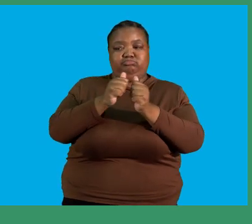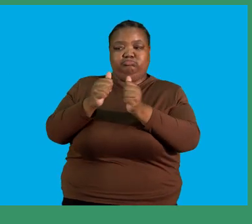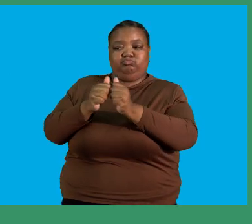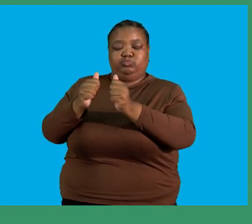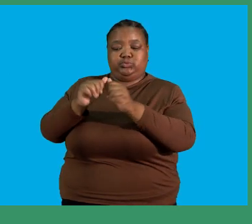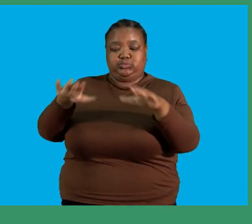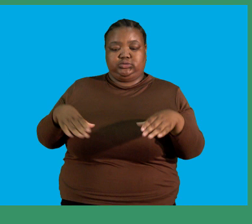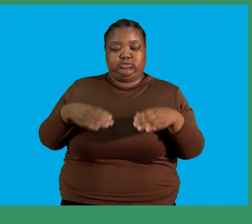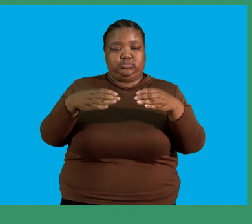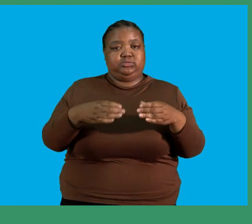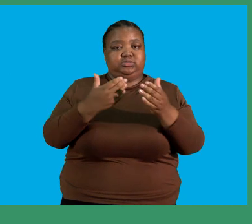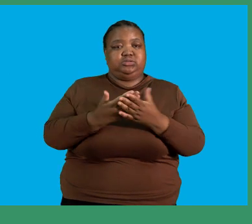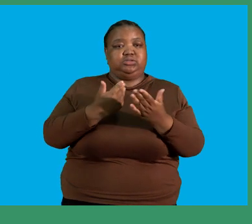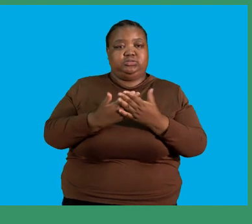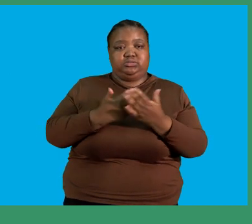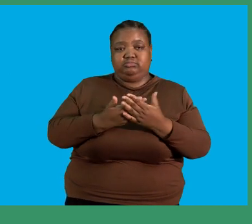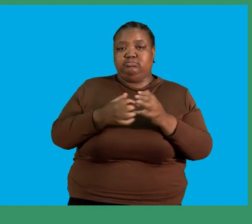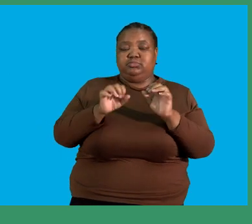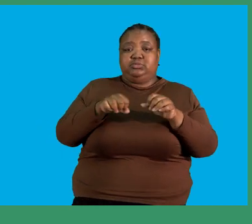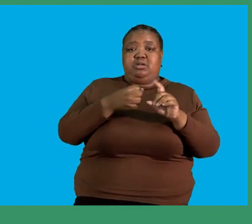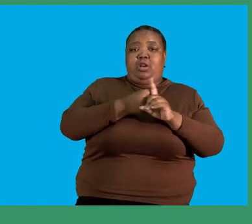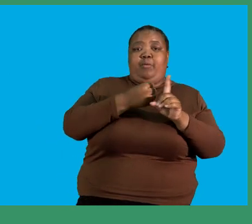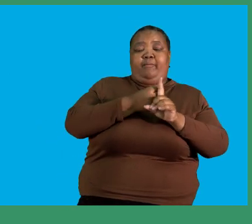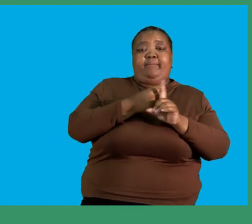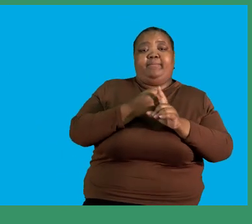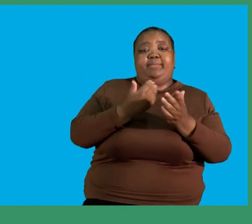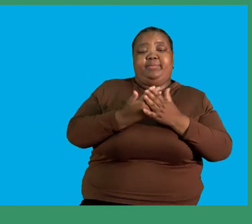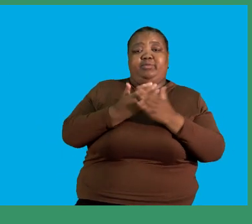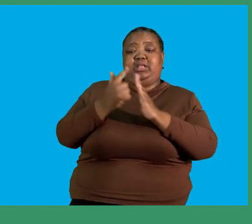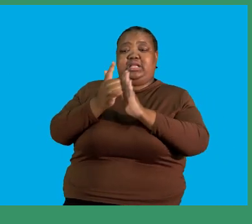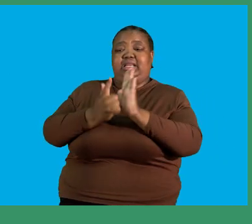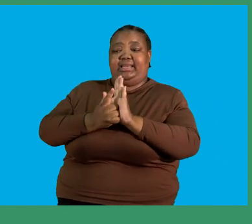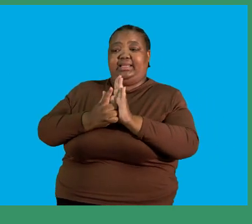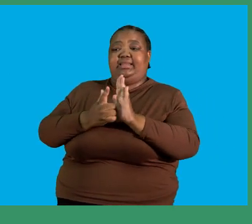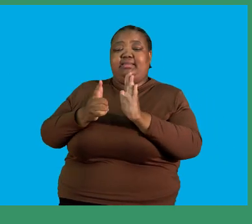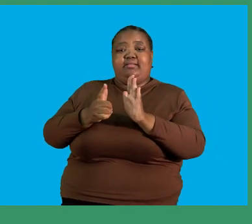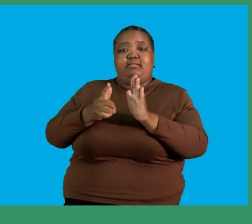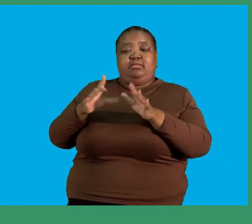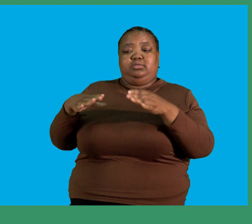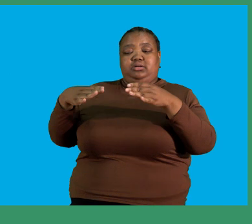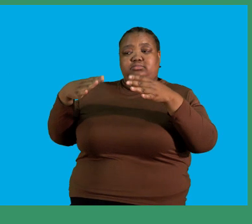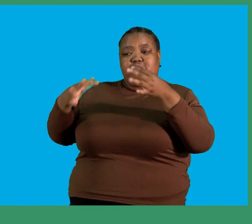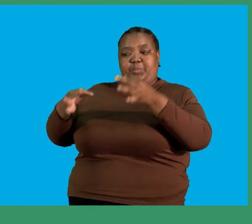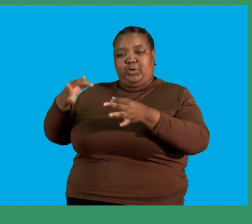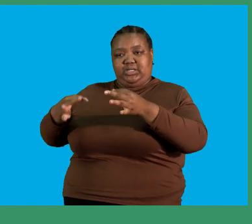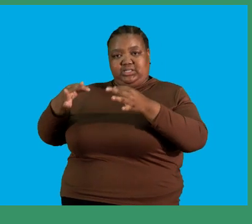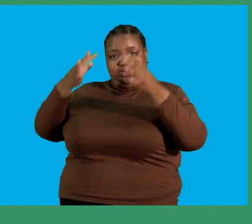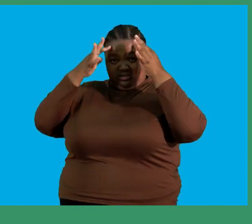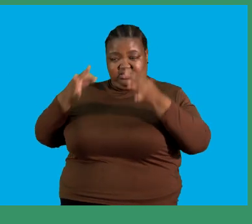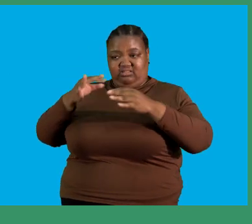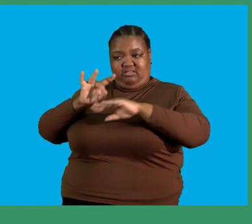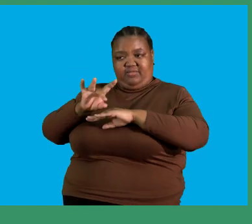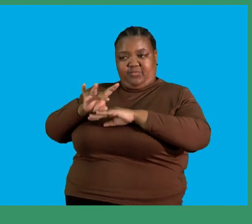businesses can come together to influence the decisions that are made in the legal environment and the